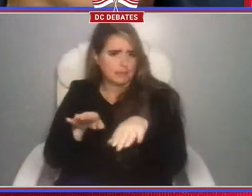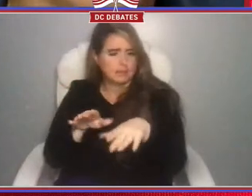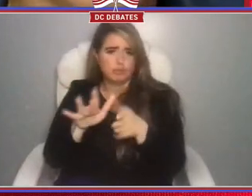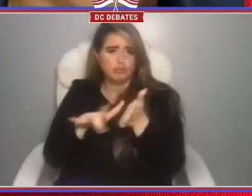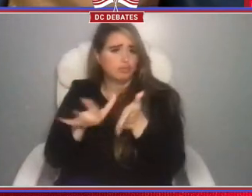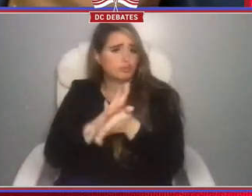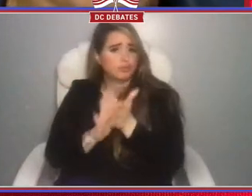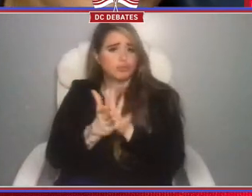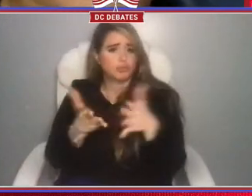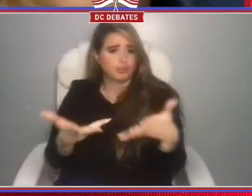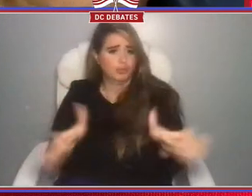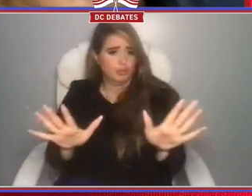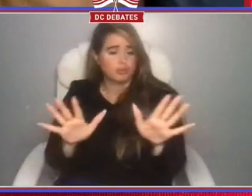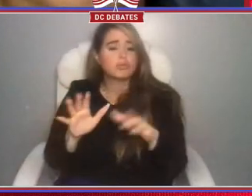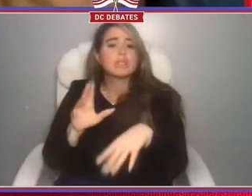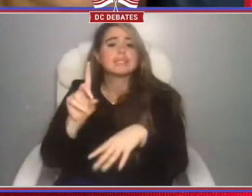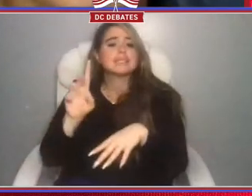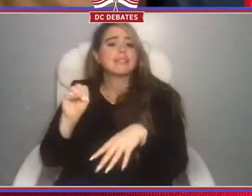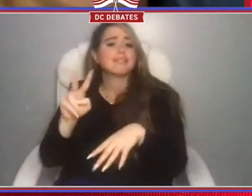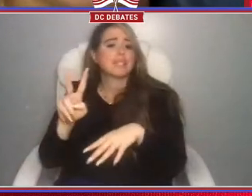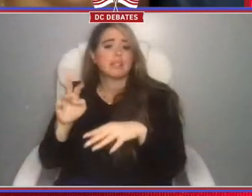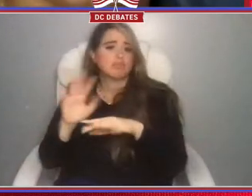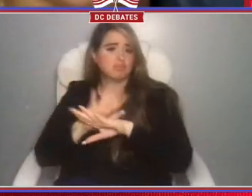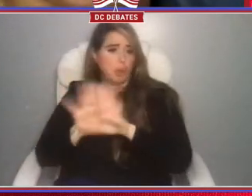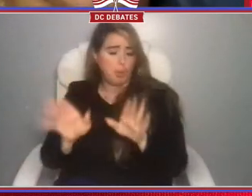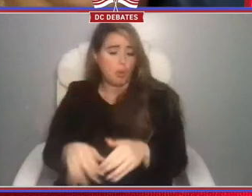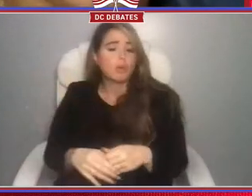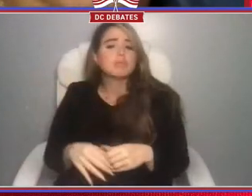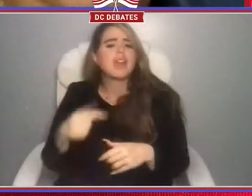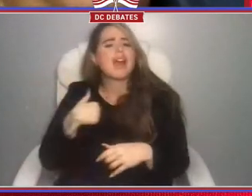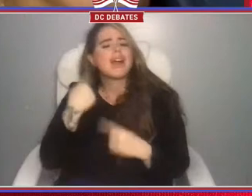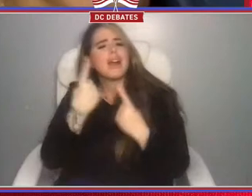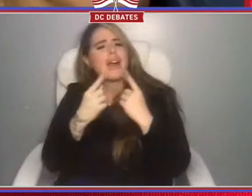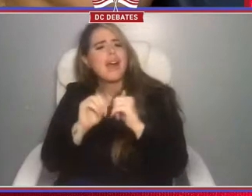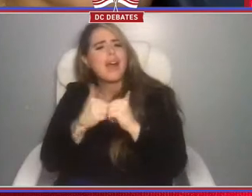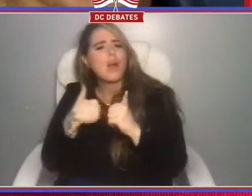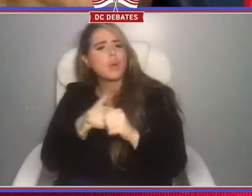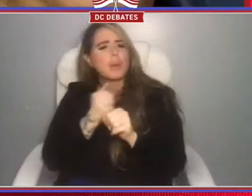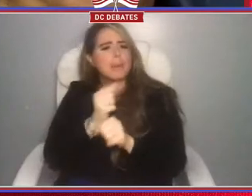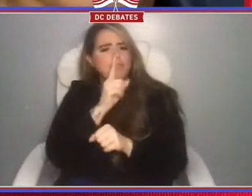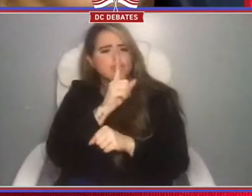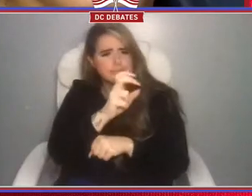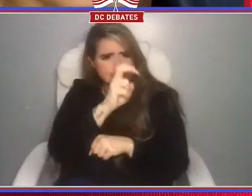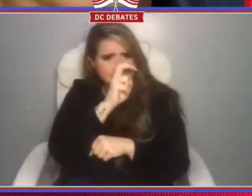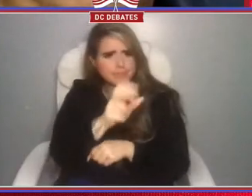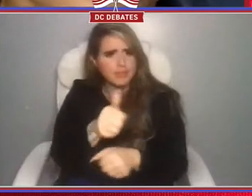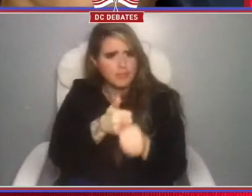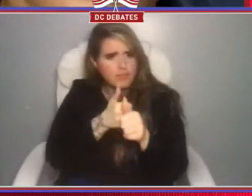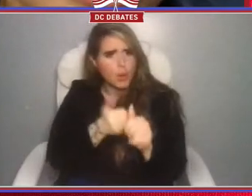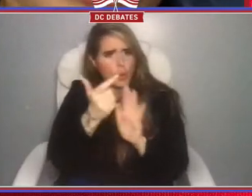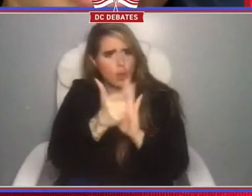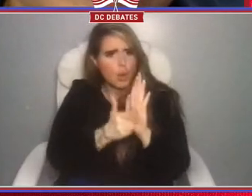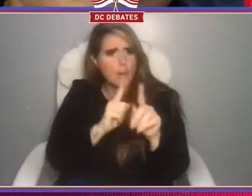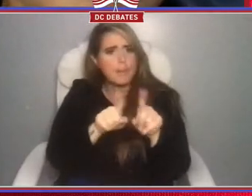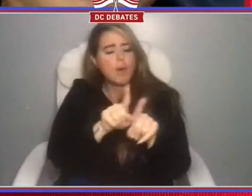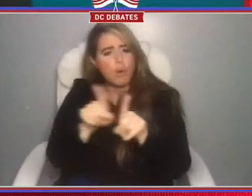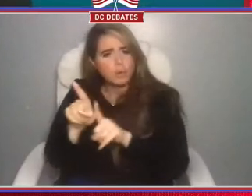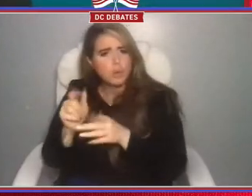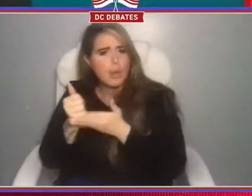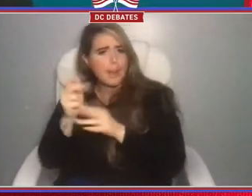other ways that we can make sure that we have an enforcement regime, but also let people get financially right with the